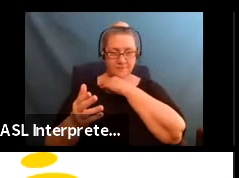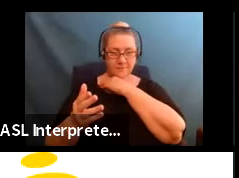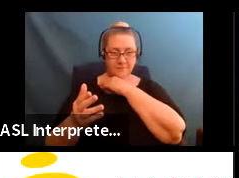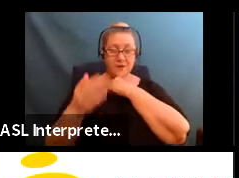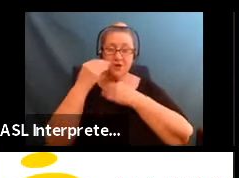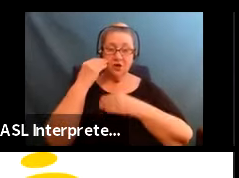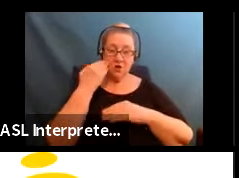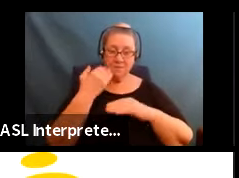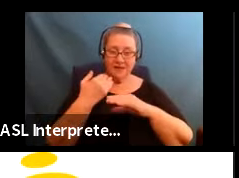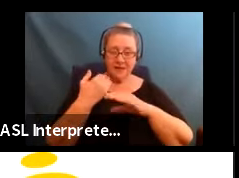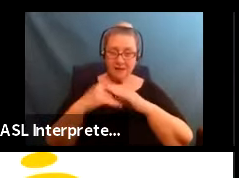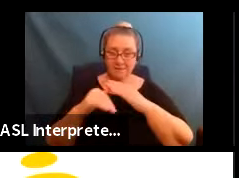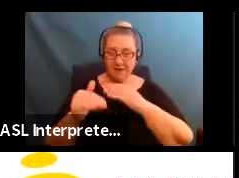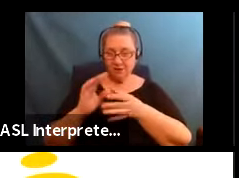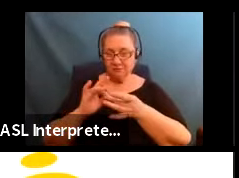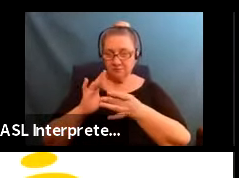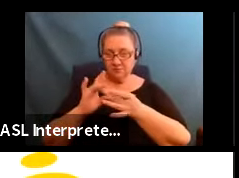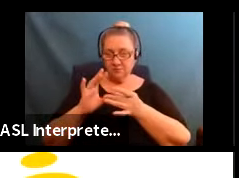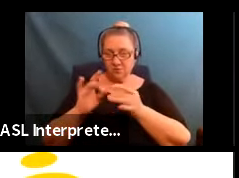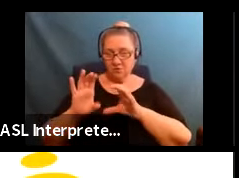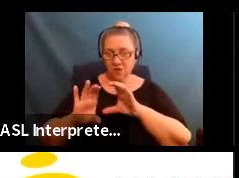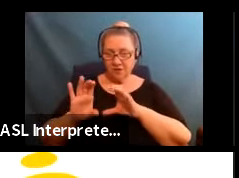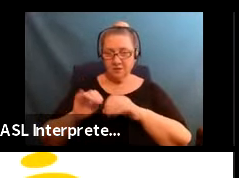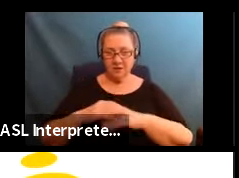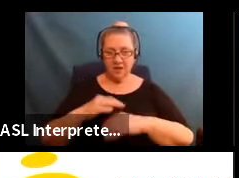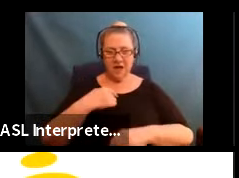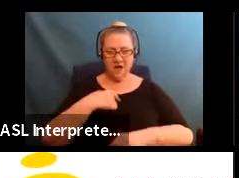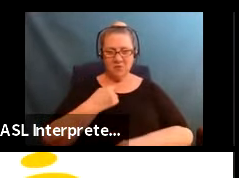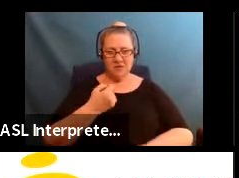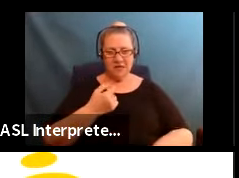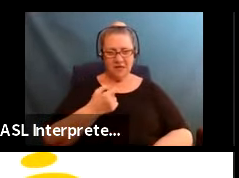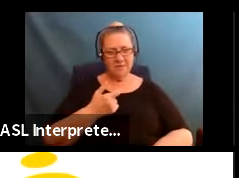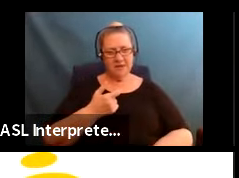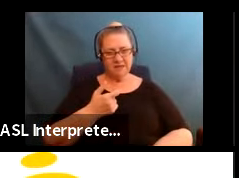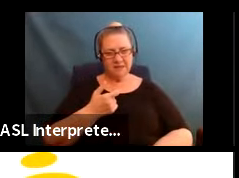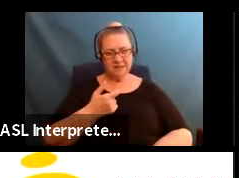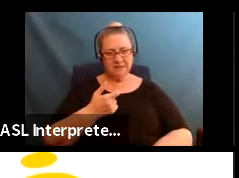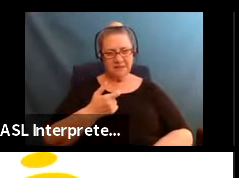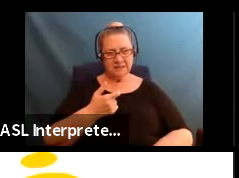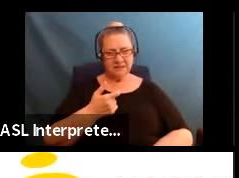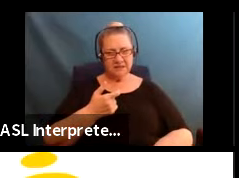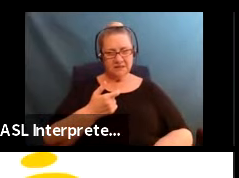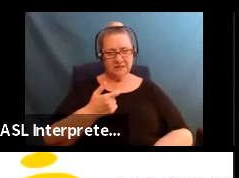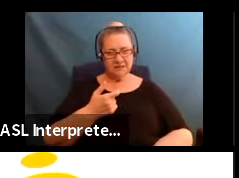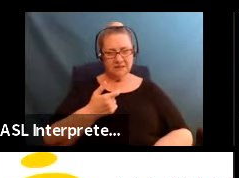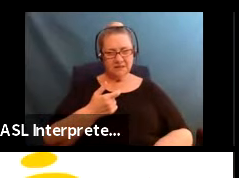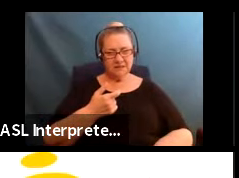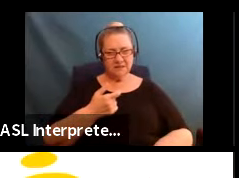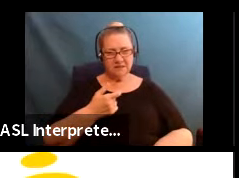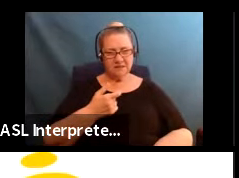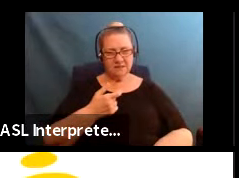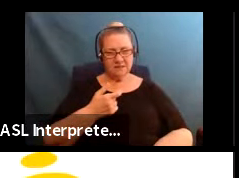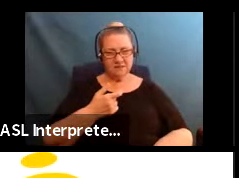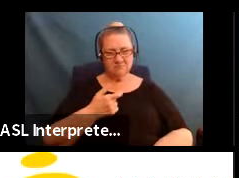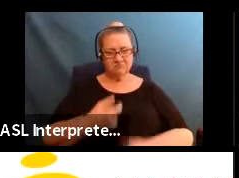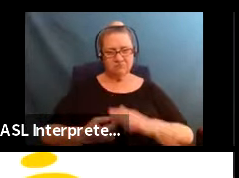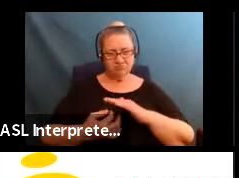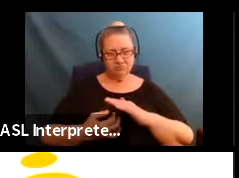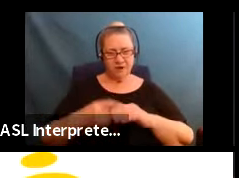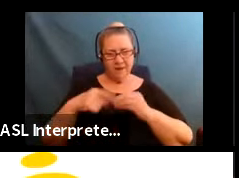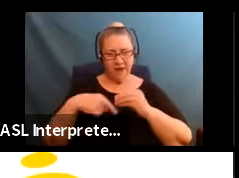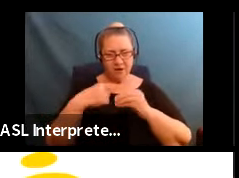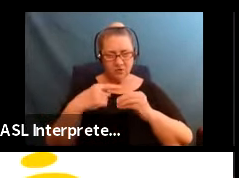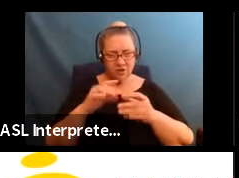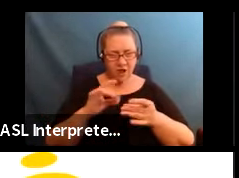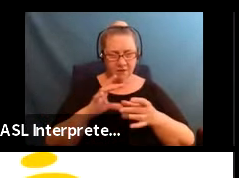note in the chat, I was a little perturbed by the discussion about community health workers, promotoras, and frontline workers, and the discussion of